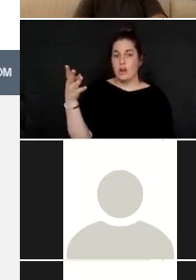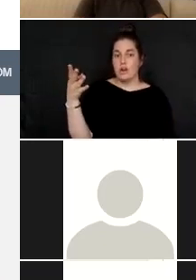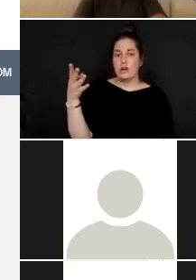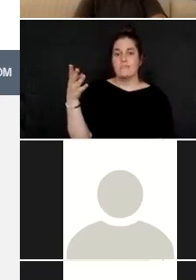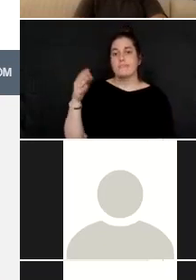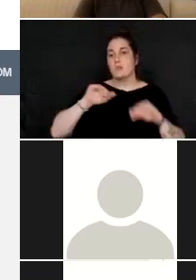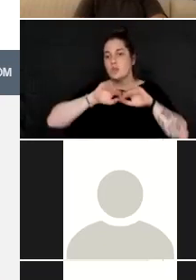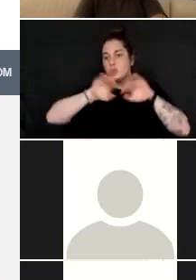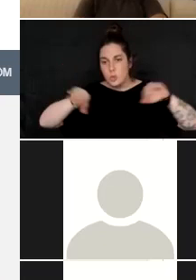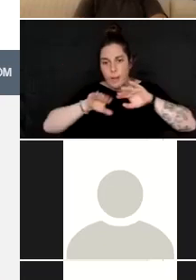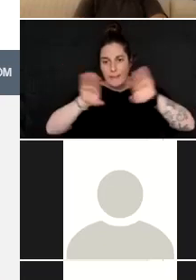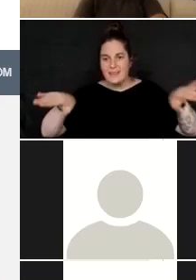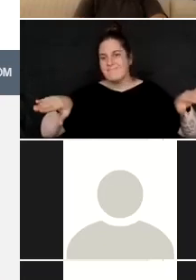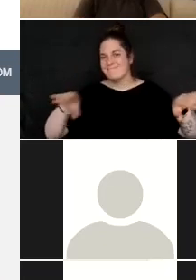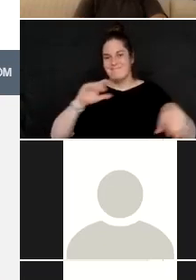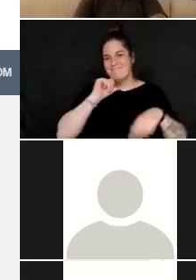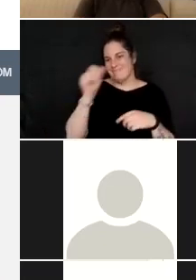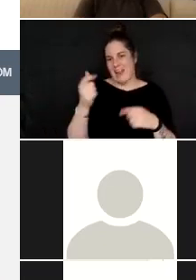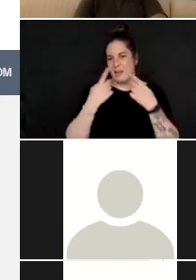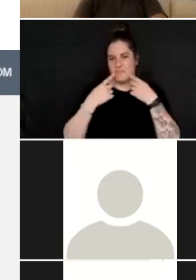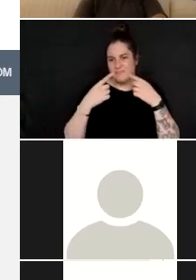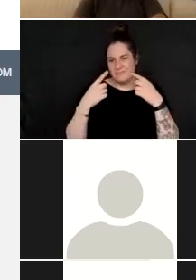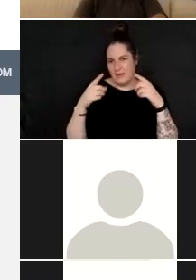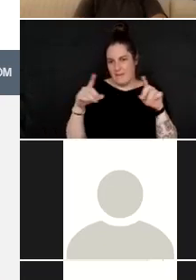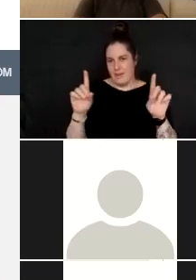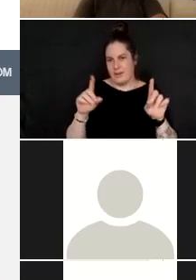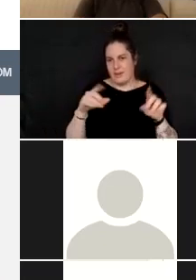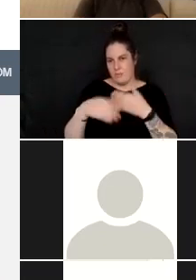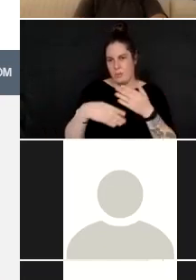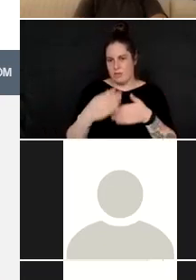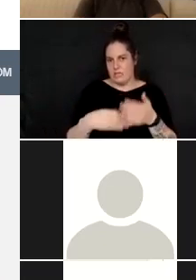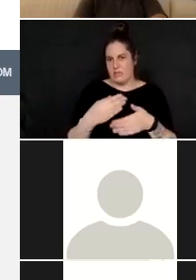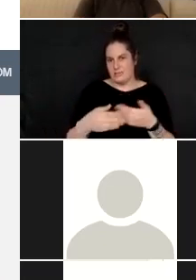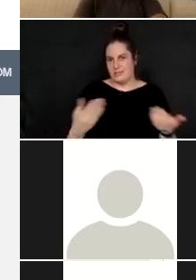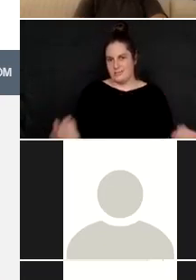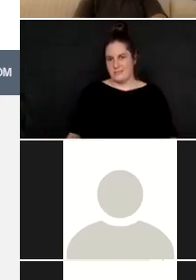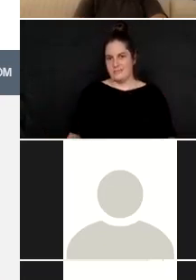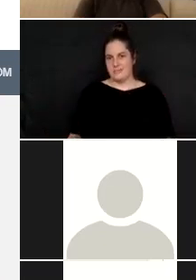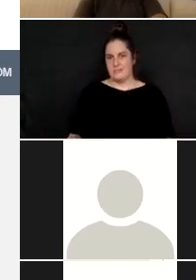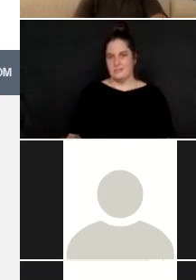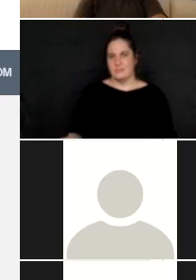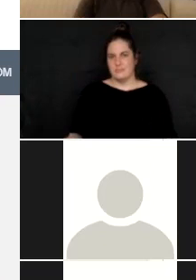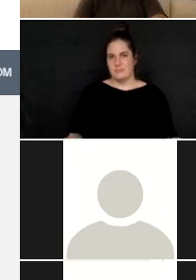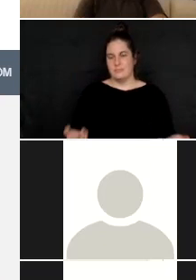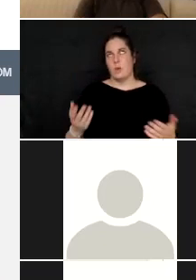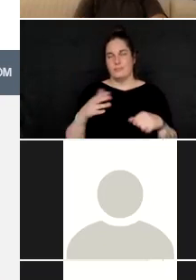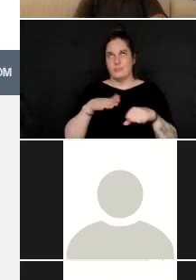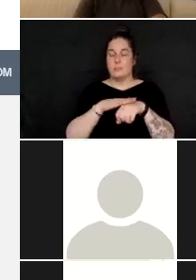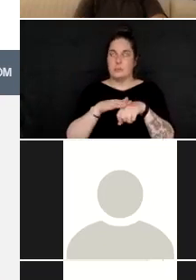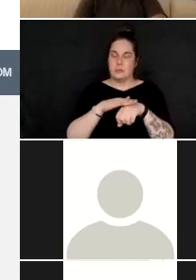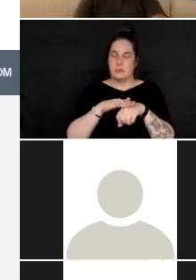swimming is not a very efficient process. Okay, well, on the surface,